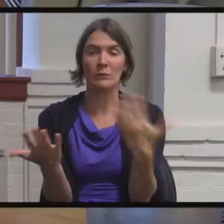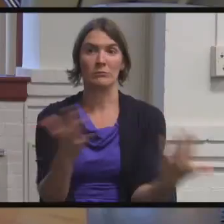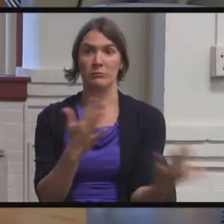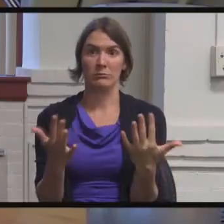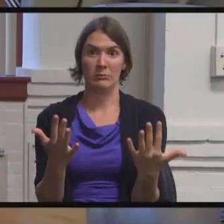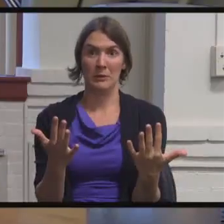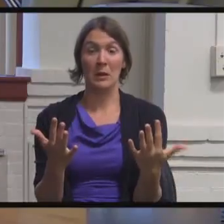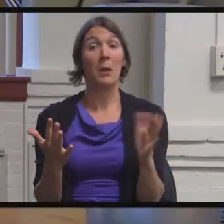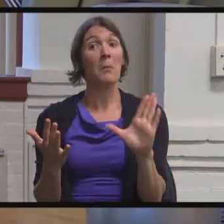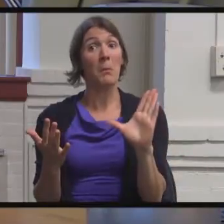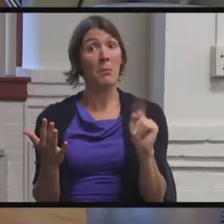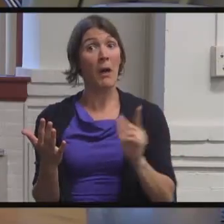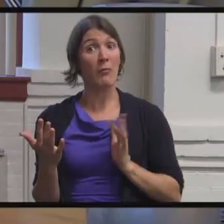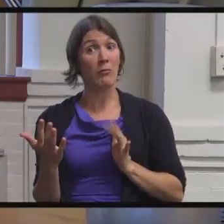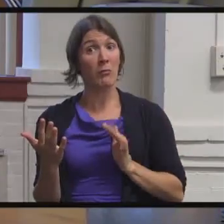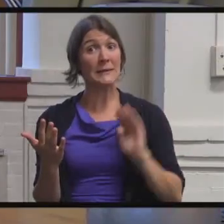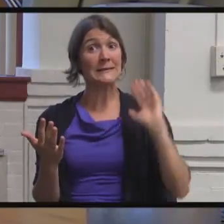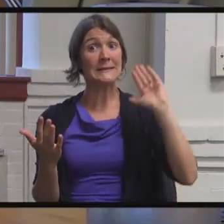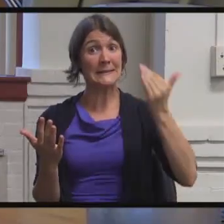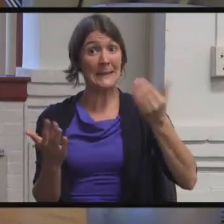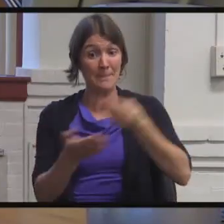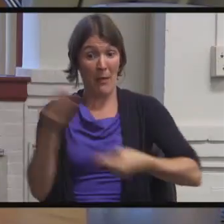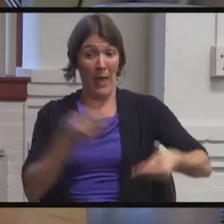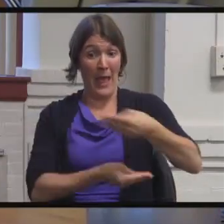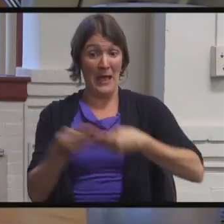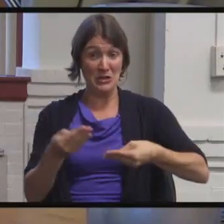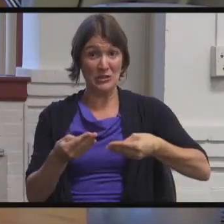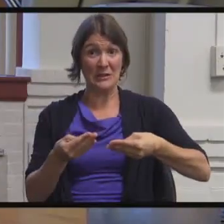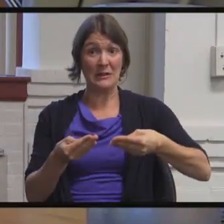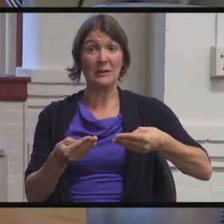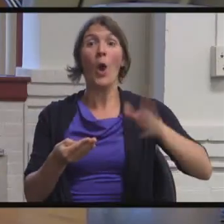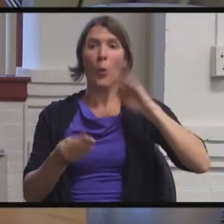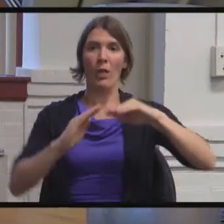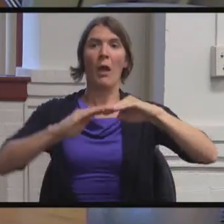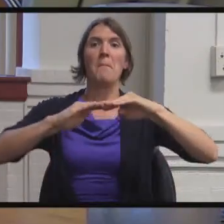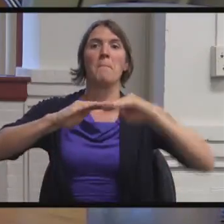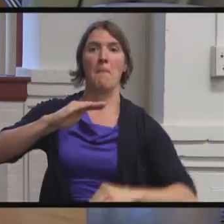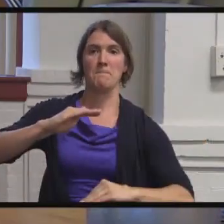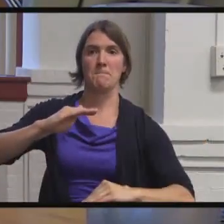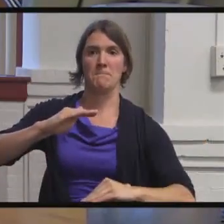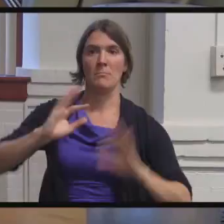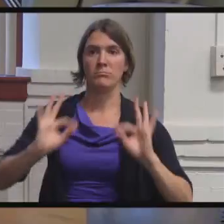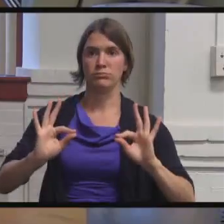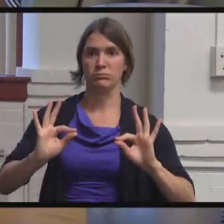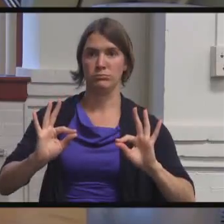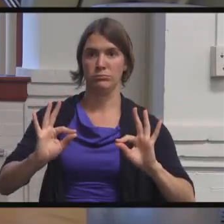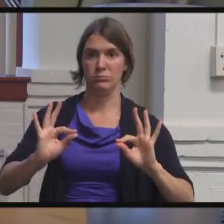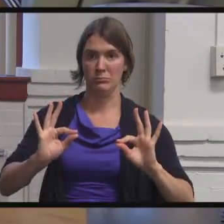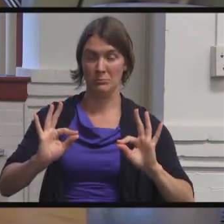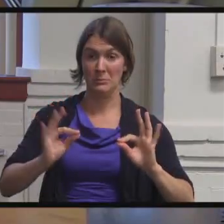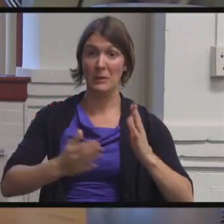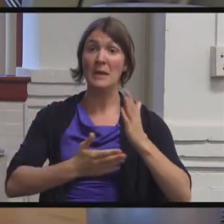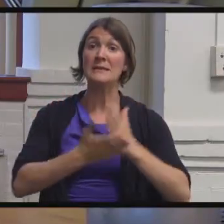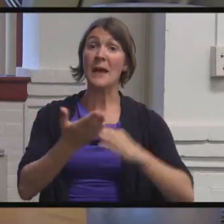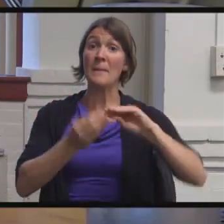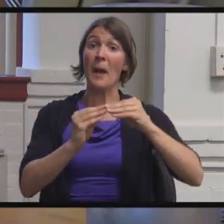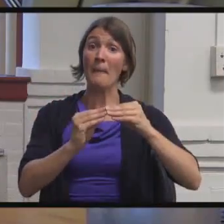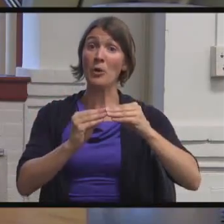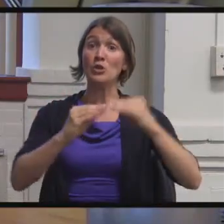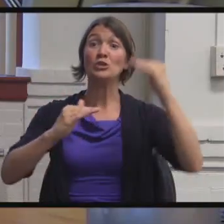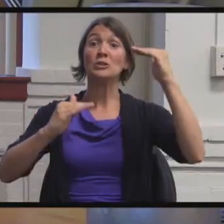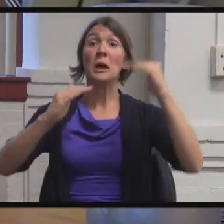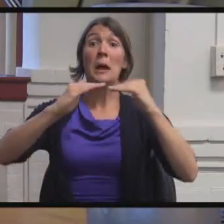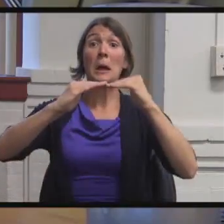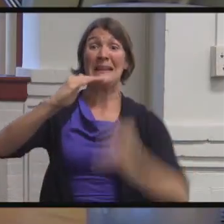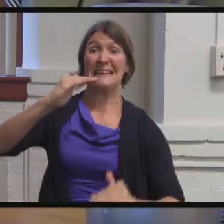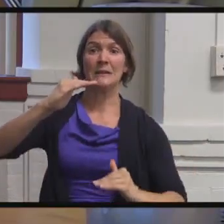numbers that are below, significantly below the original cost, to numbers that still would be below the